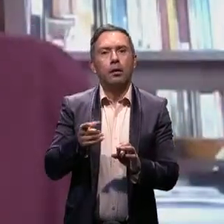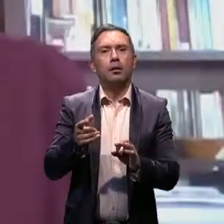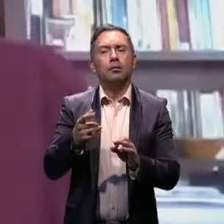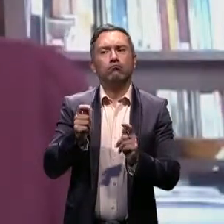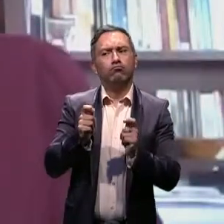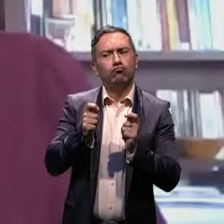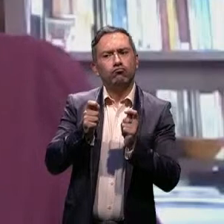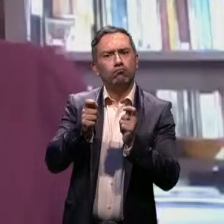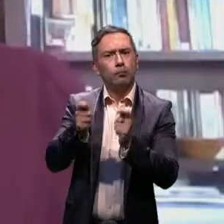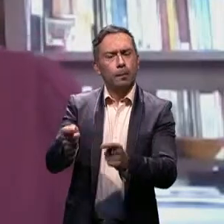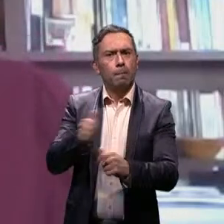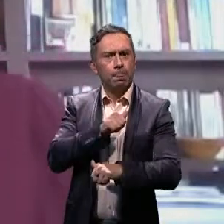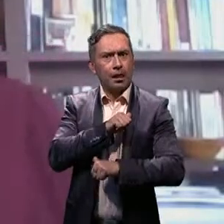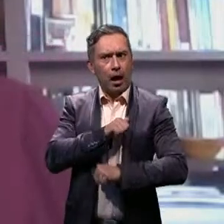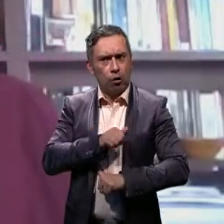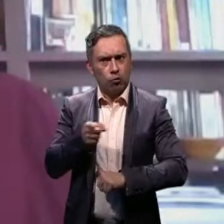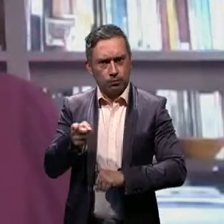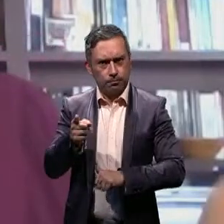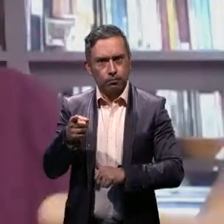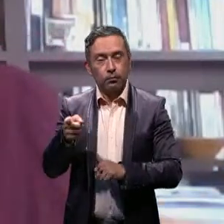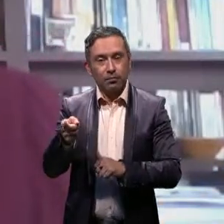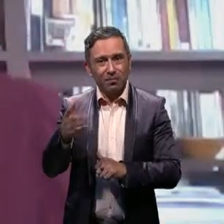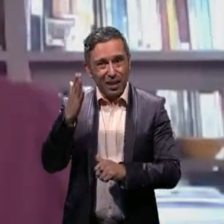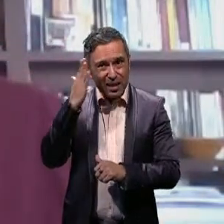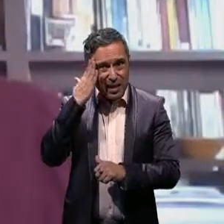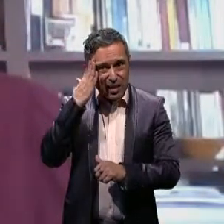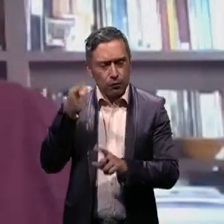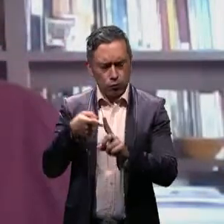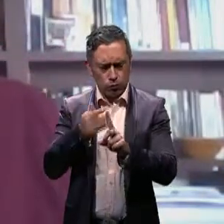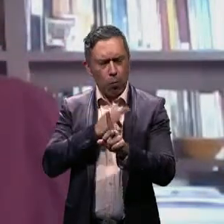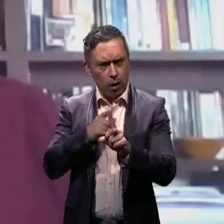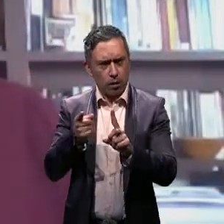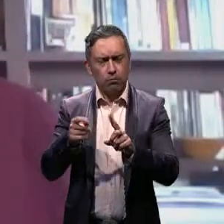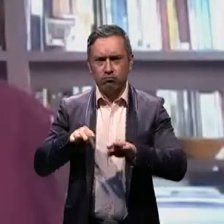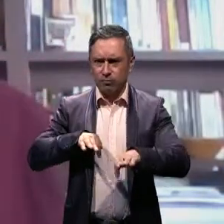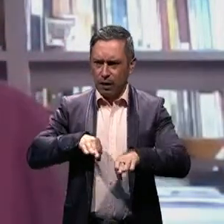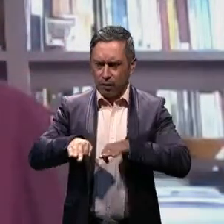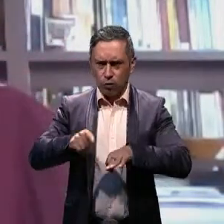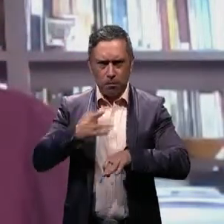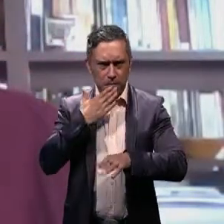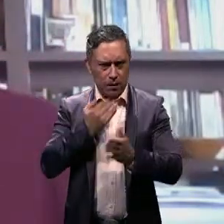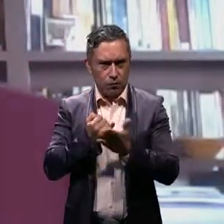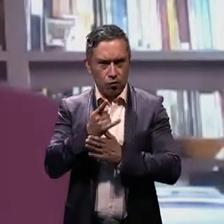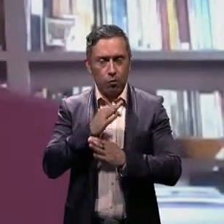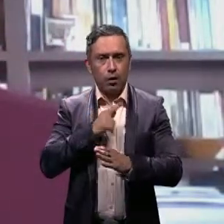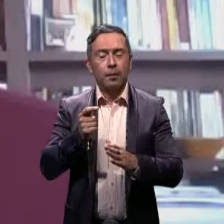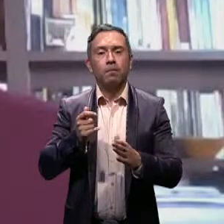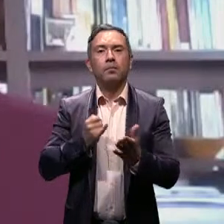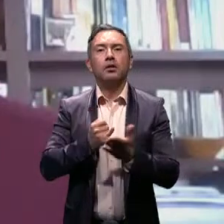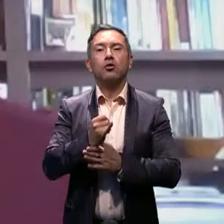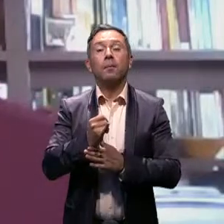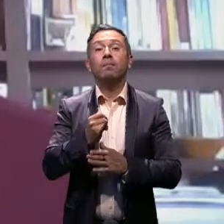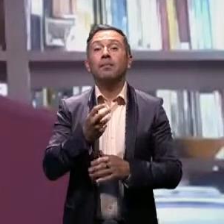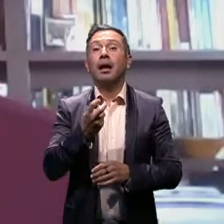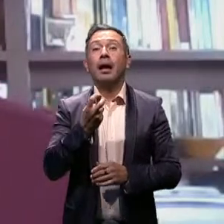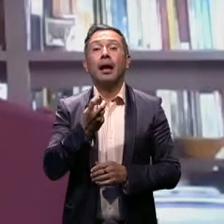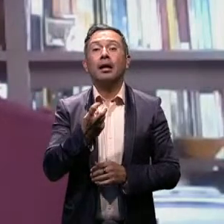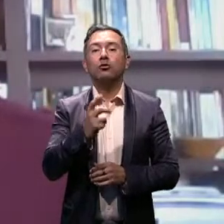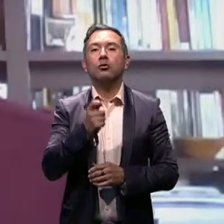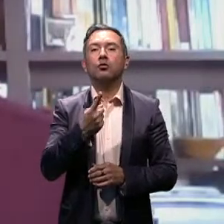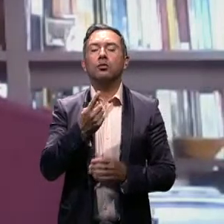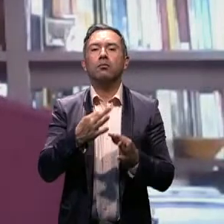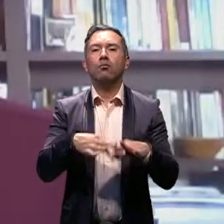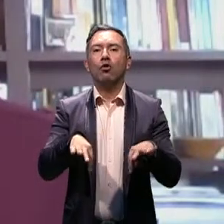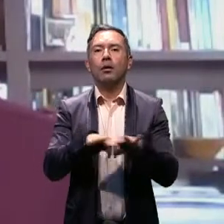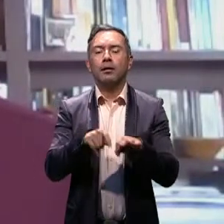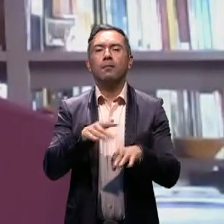leaders, that they can fully exert their leadership and to make the proper decisions. And for this,